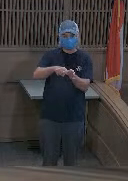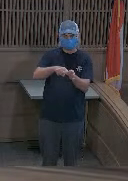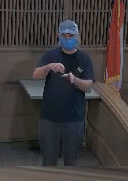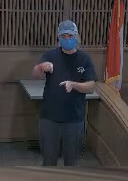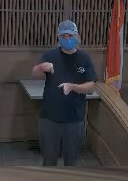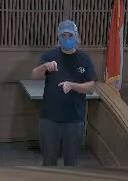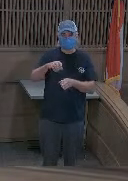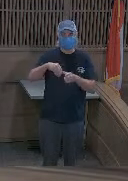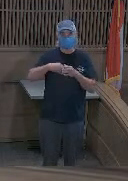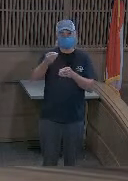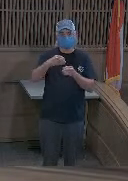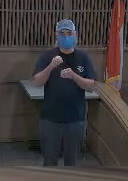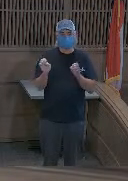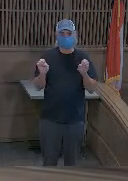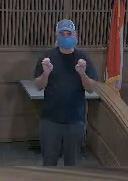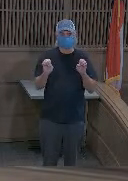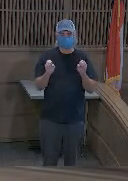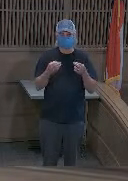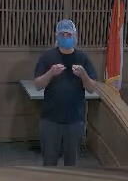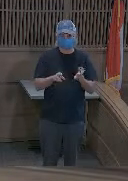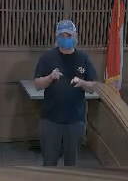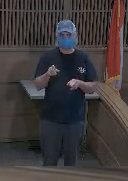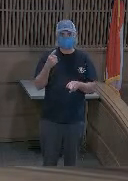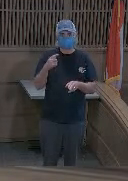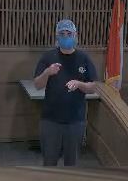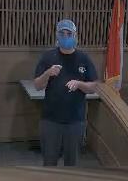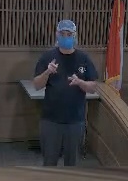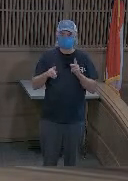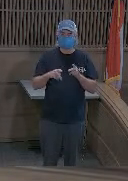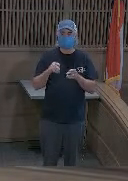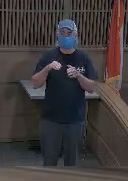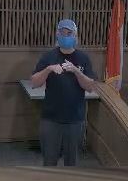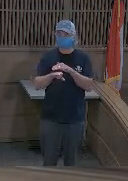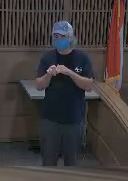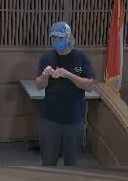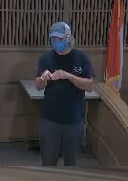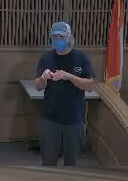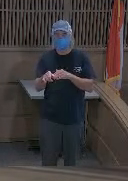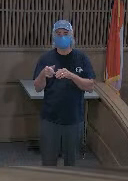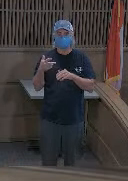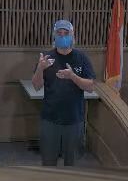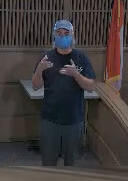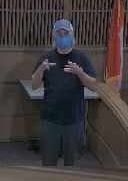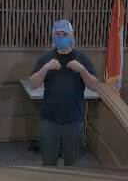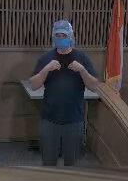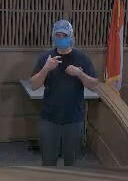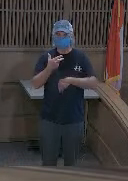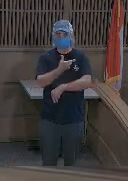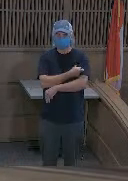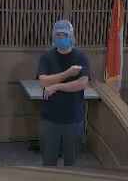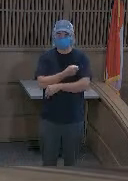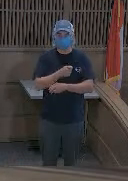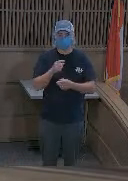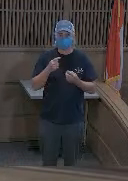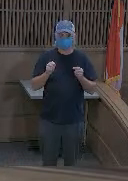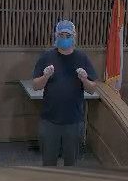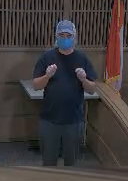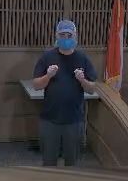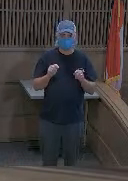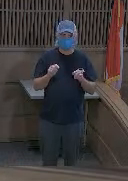infusion. This infusion has been shown locally and nationwide to decrease the risk of